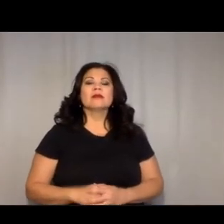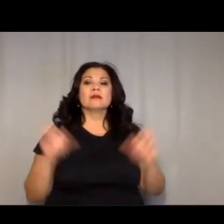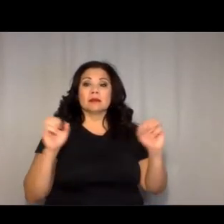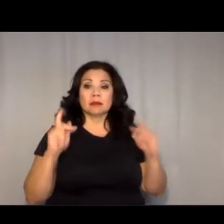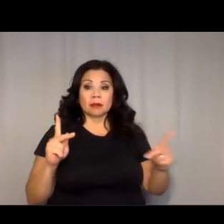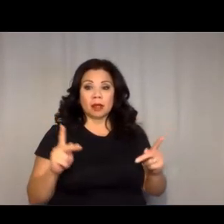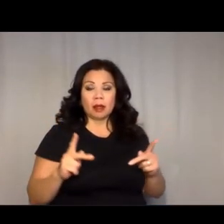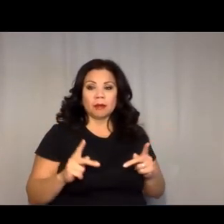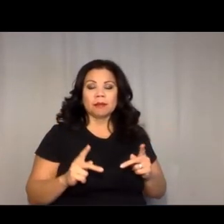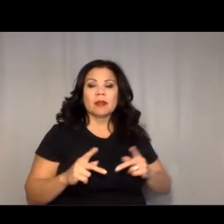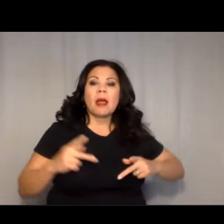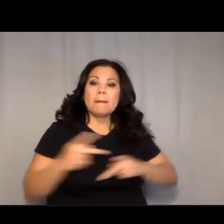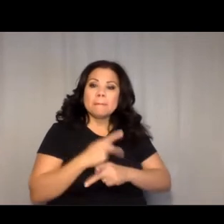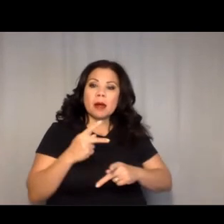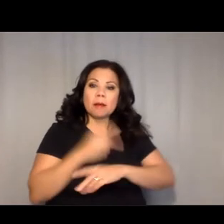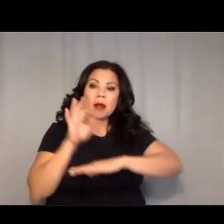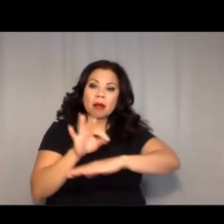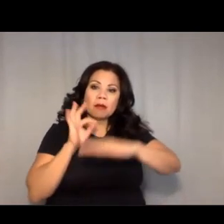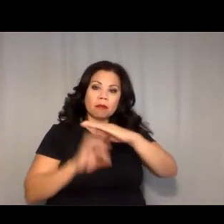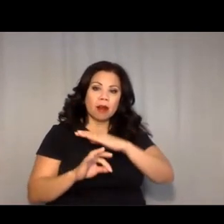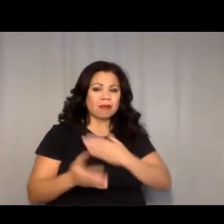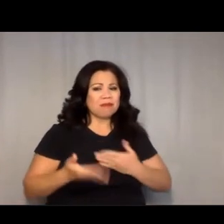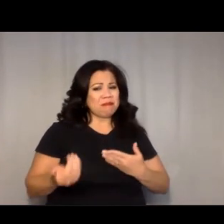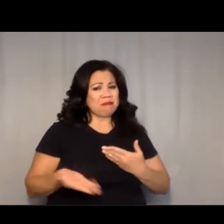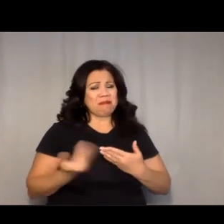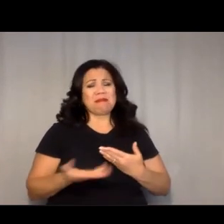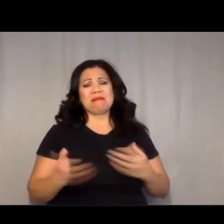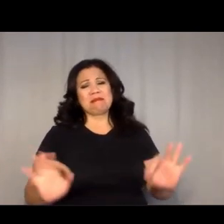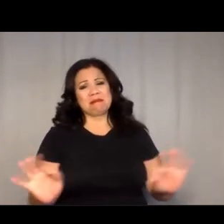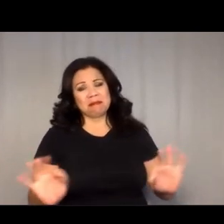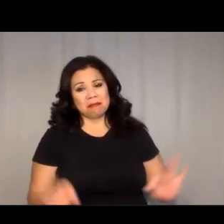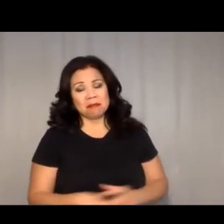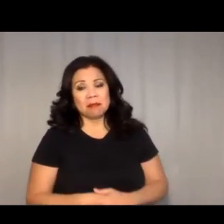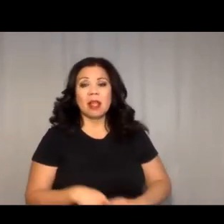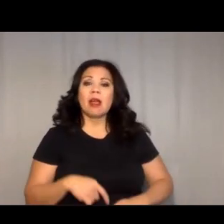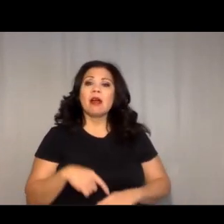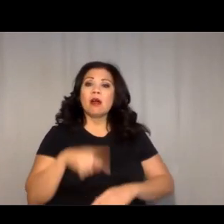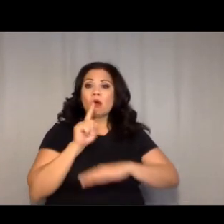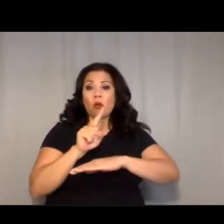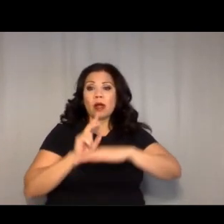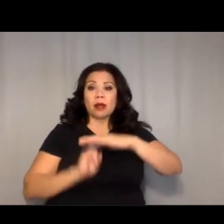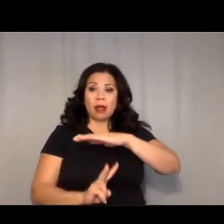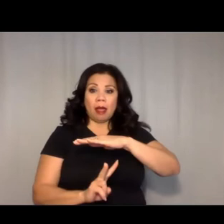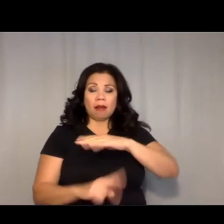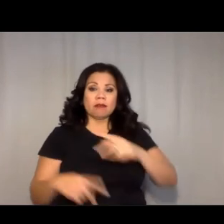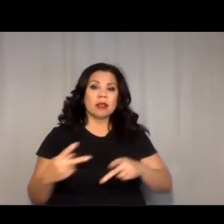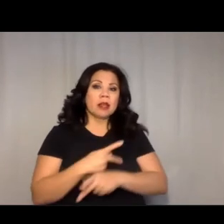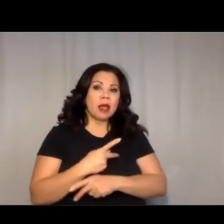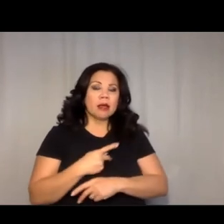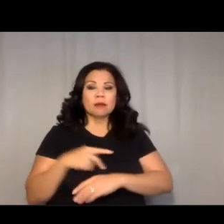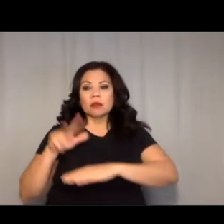All right, for multiplying fractions, it is super easy. If I have 1/2